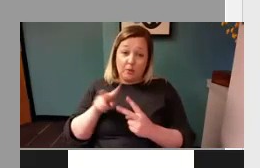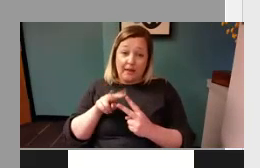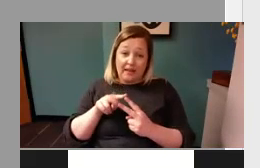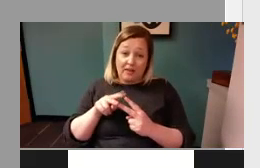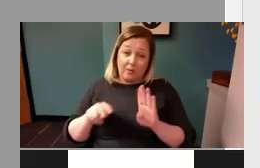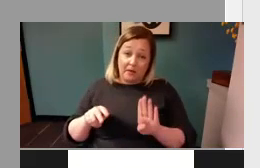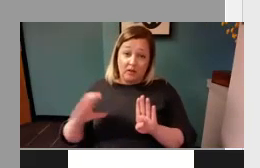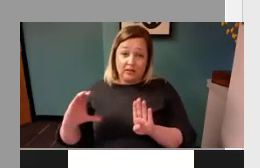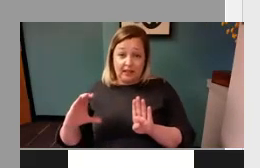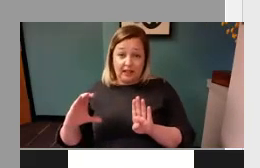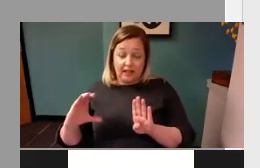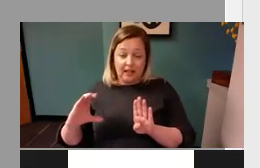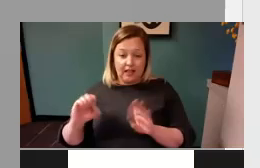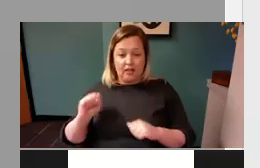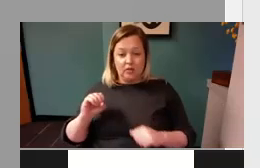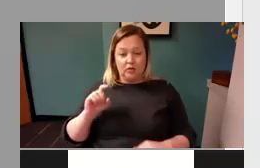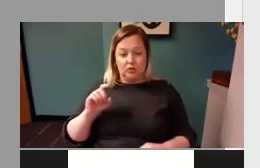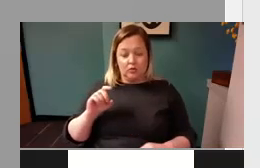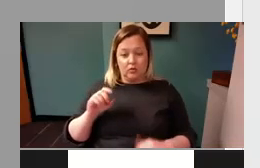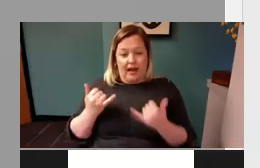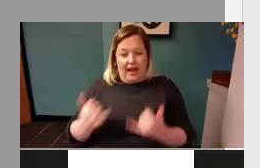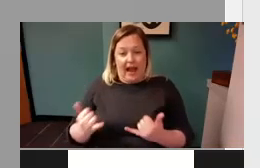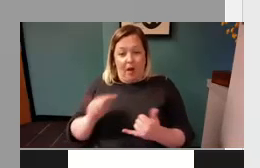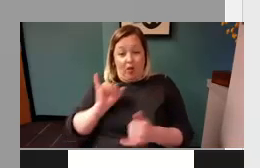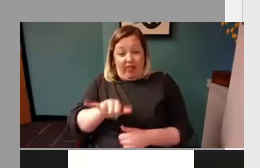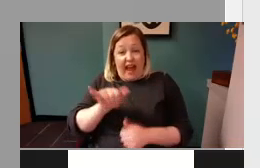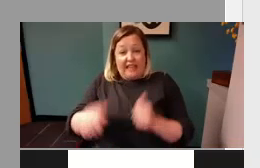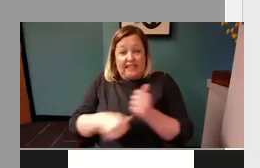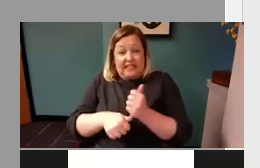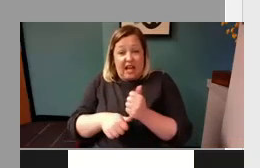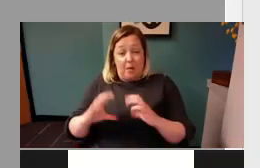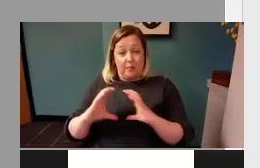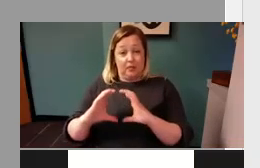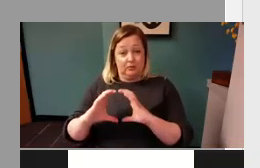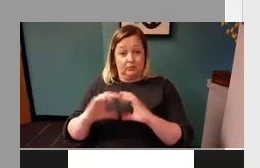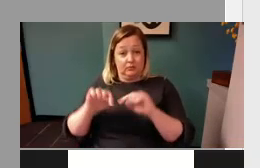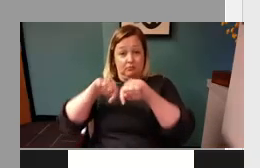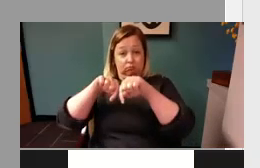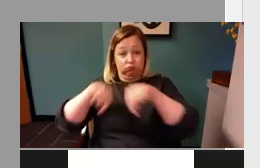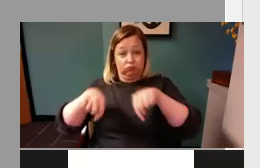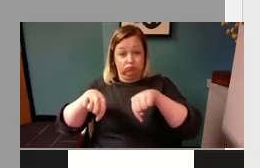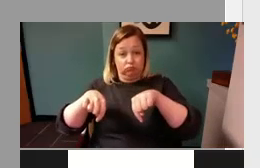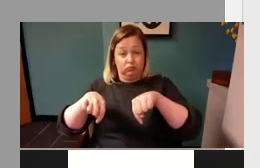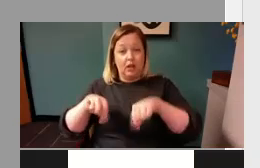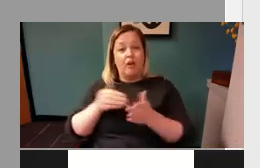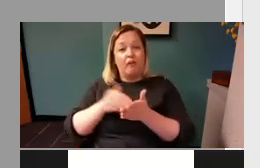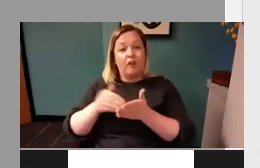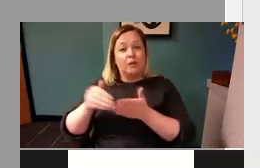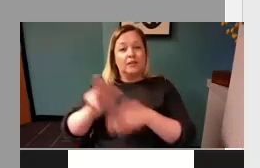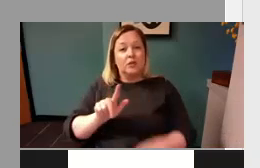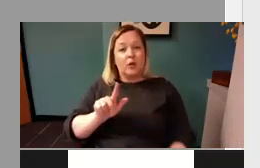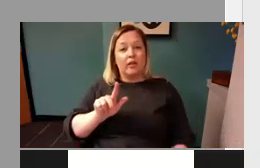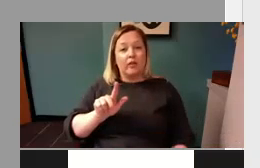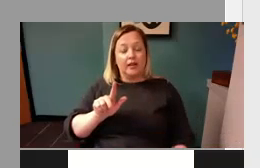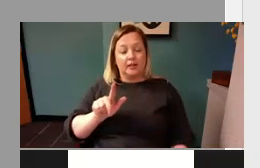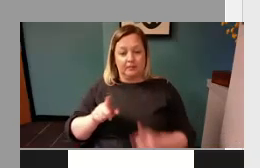subtree here now has a frequency of 23, and if it's the next one is again a 0, you finally end up with the value of